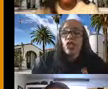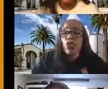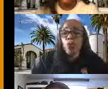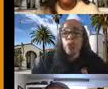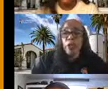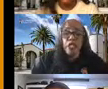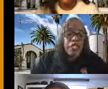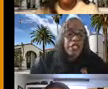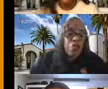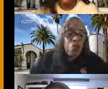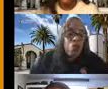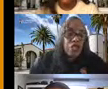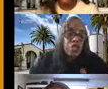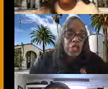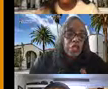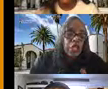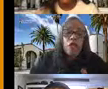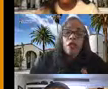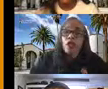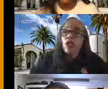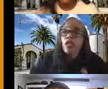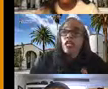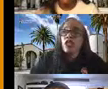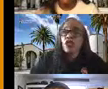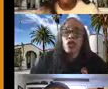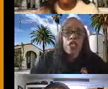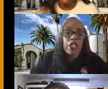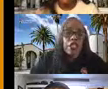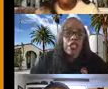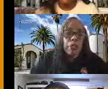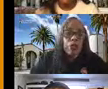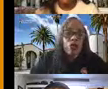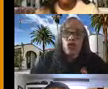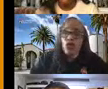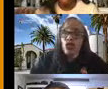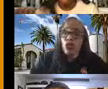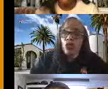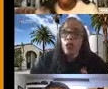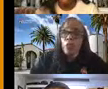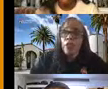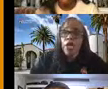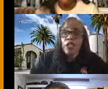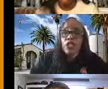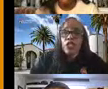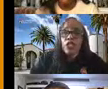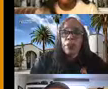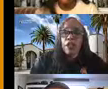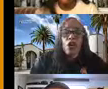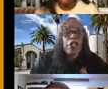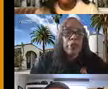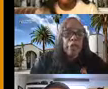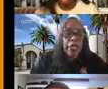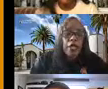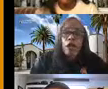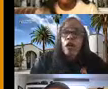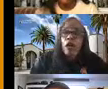with their group of mentees once a week, so that students get exposed to not just a sense of